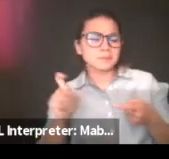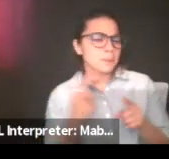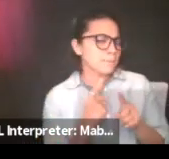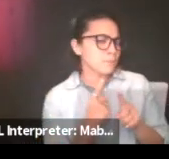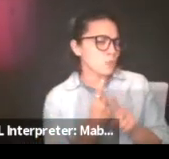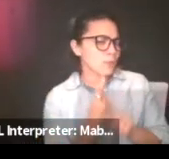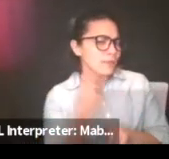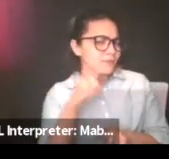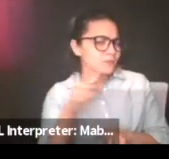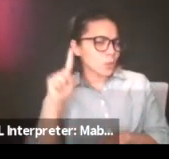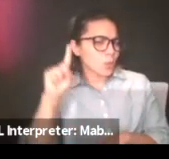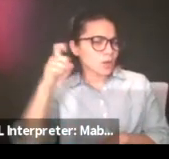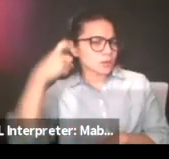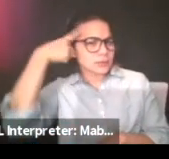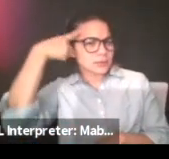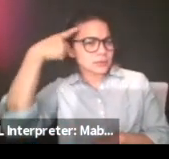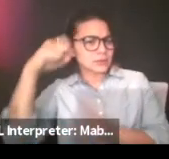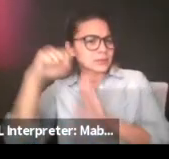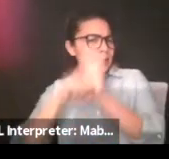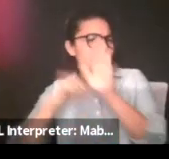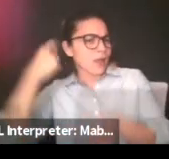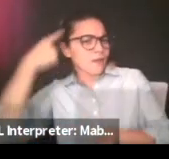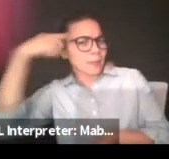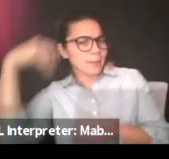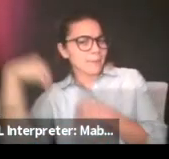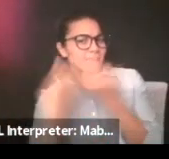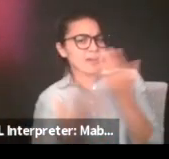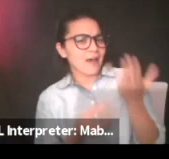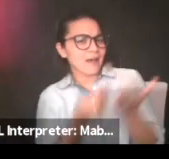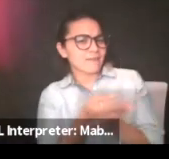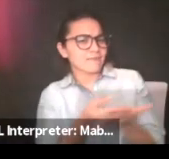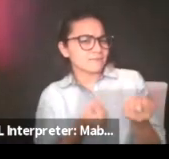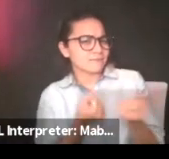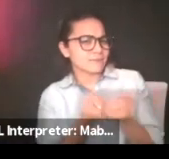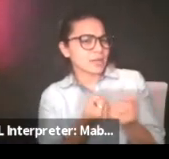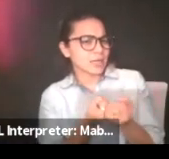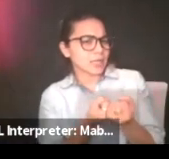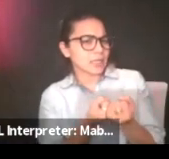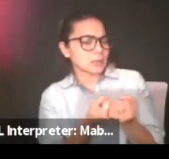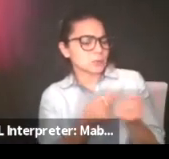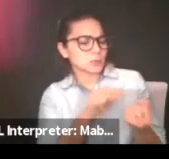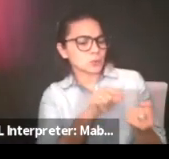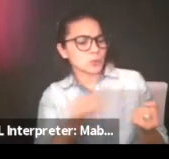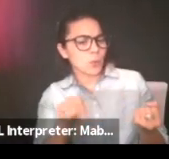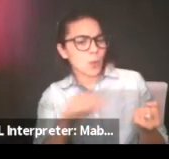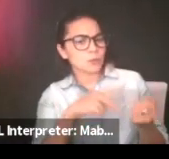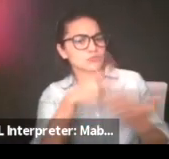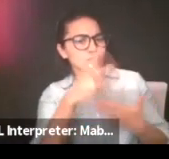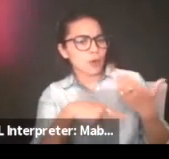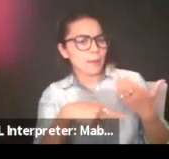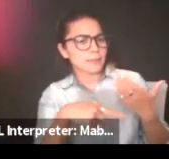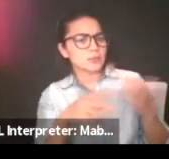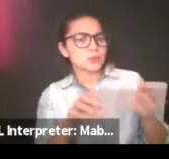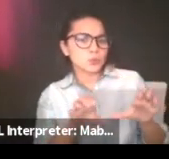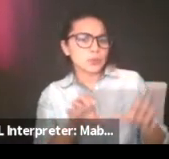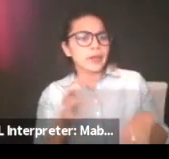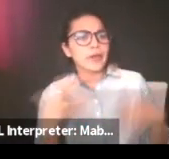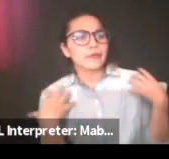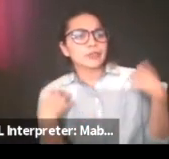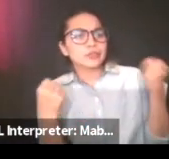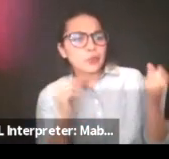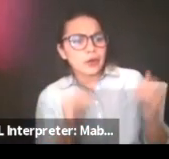a role in providing funding to organizations who are doing abolition work, transformative justice, restorative justice work?